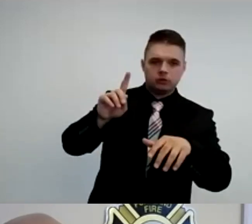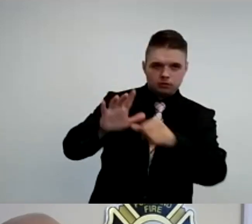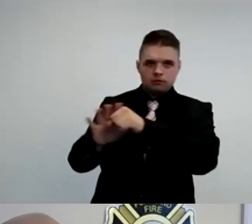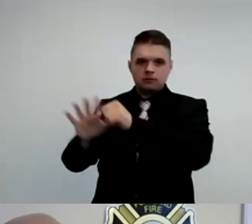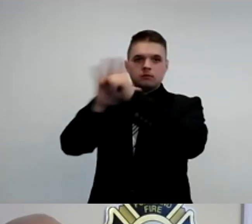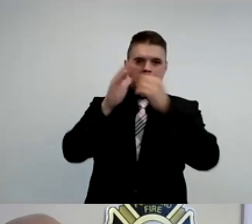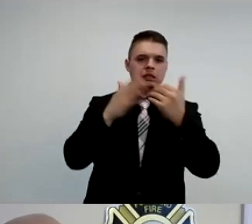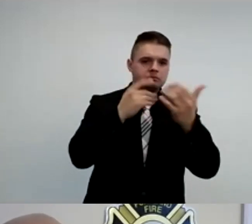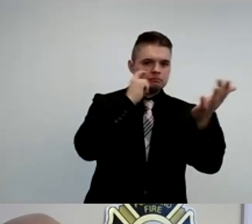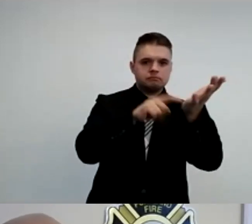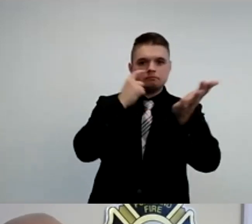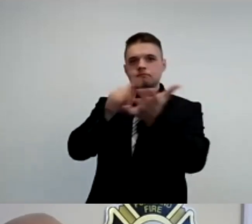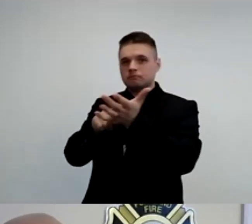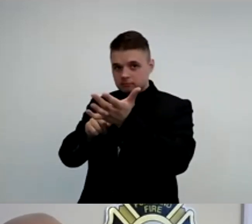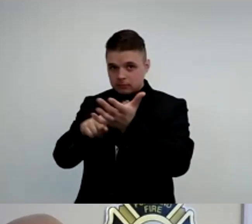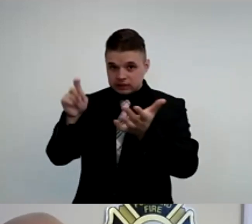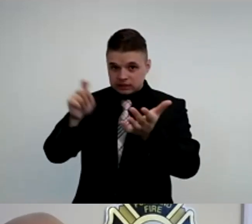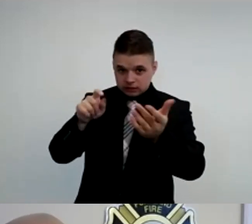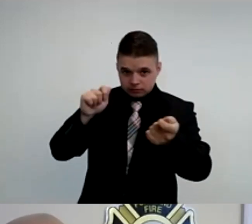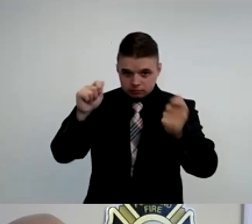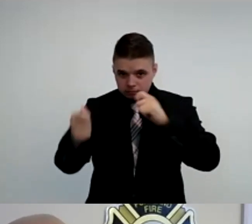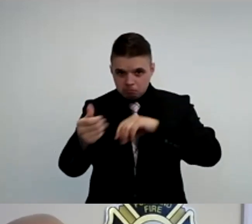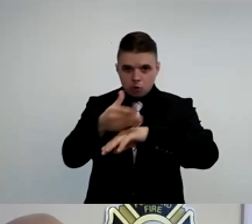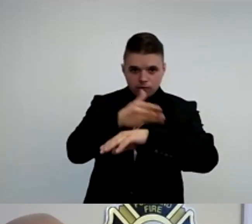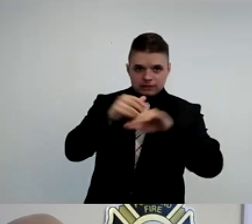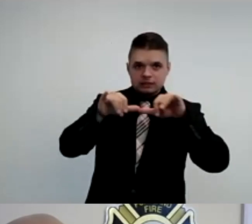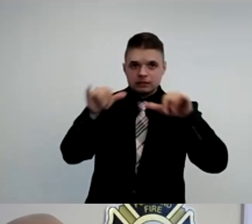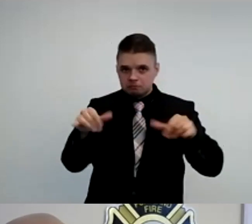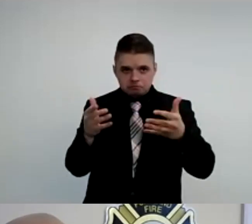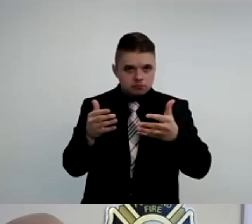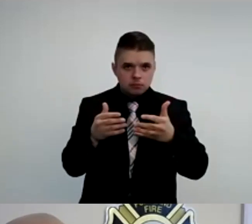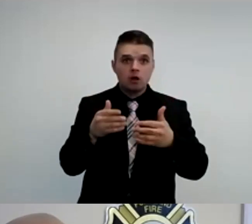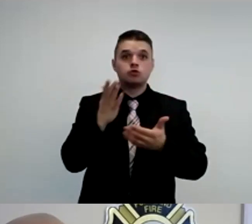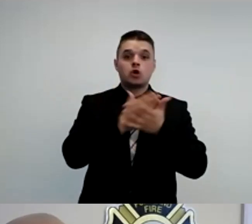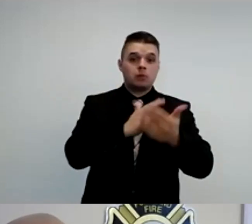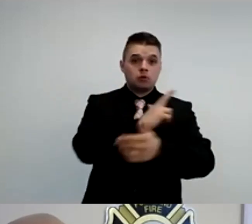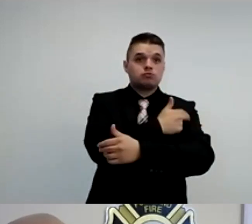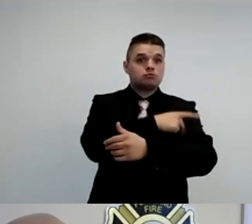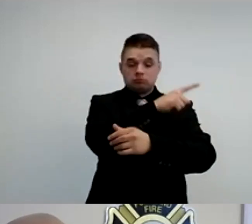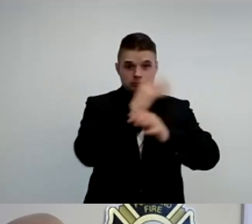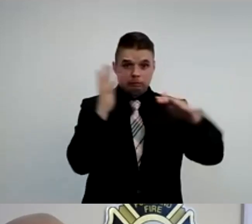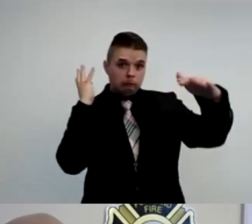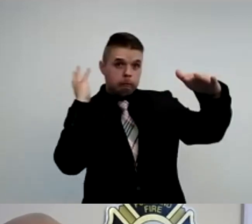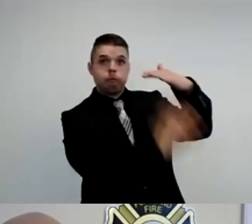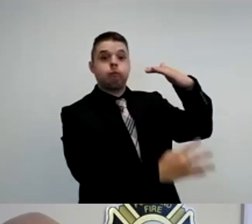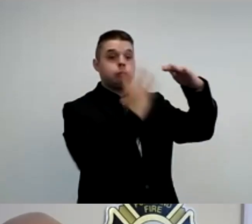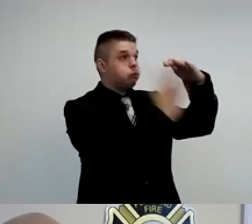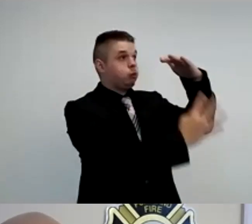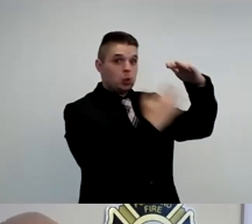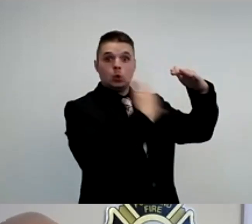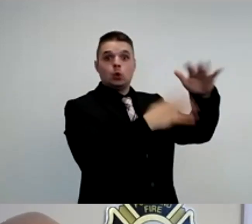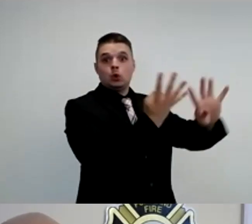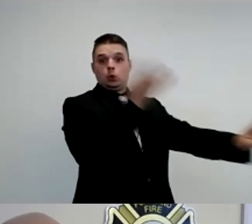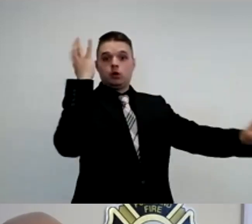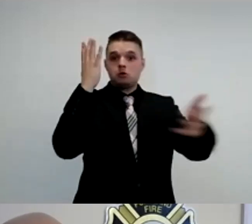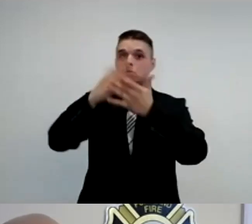whether or not we need to change some of those destinations. So for instance, if we have areas in, we'll say Tigard